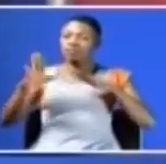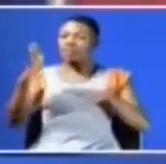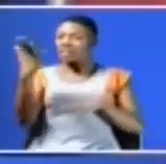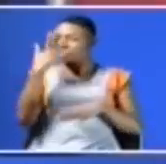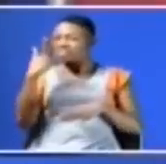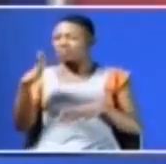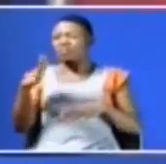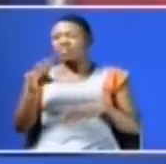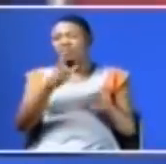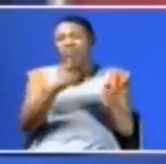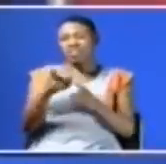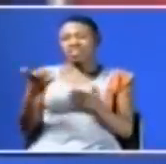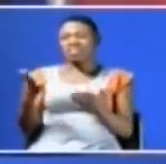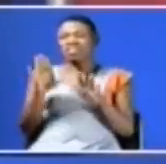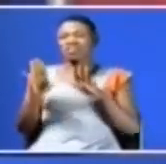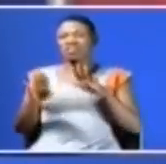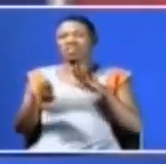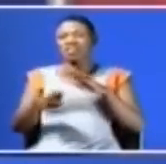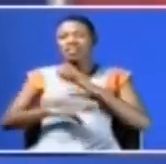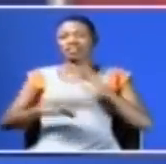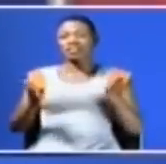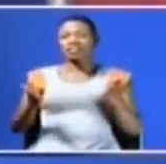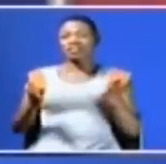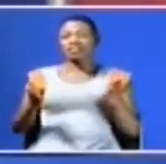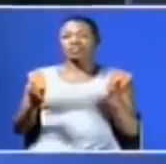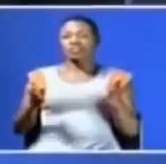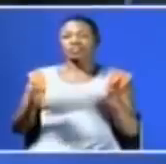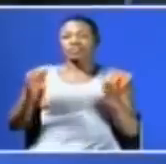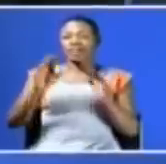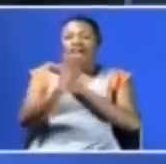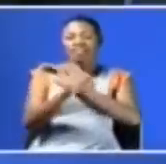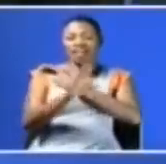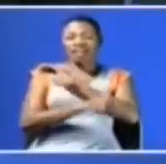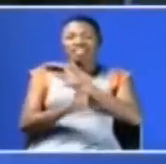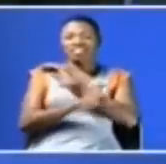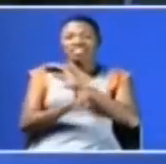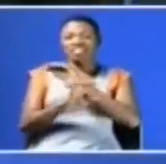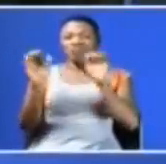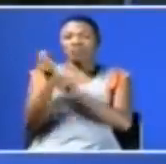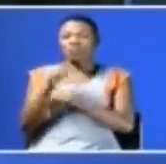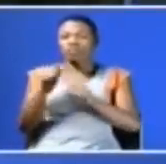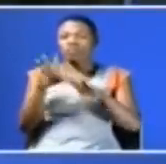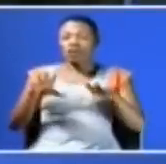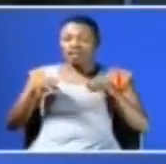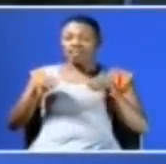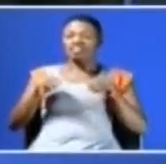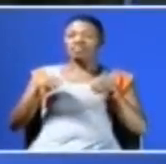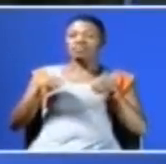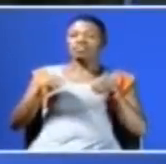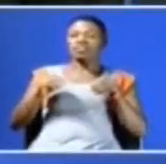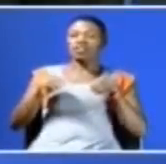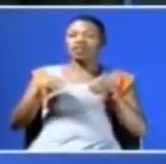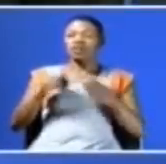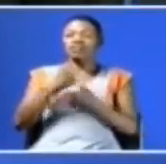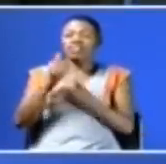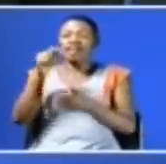media and being fired. It's enough. There are countries like Sweden, I know, that do not, for the last 50 years, they haven't taken any senior government officer to court, because they believe